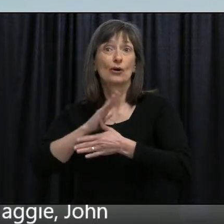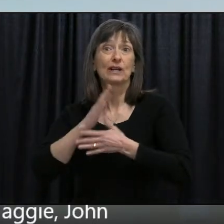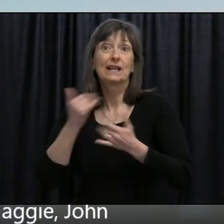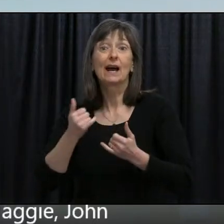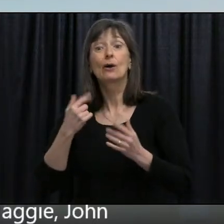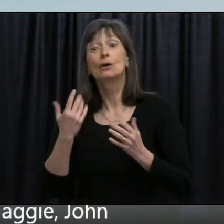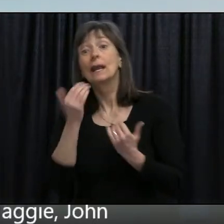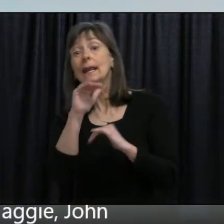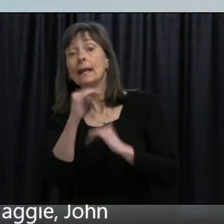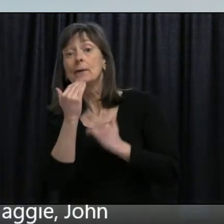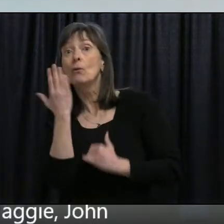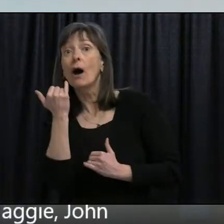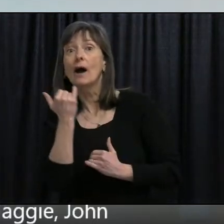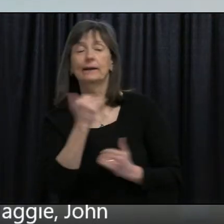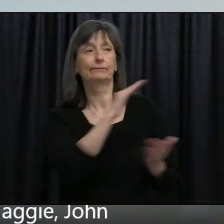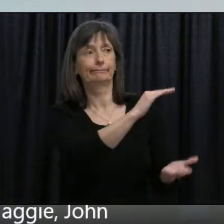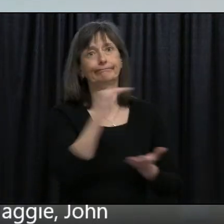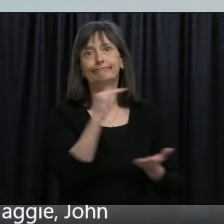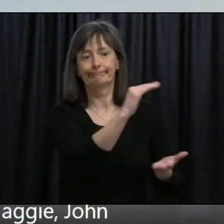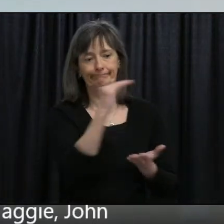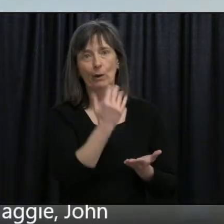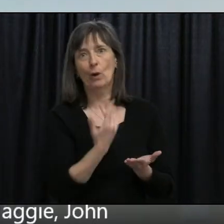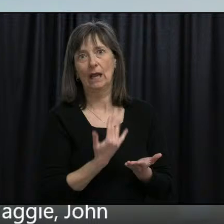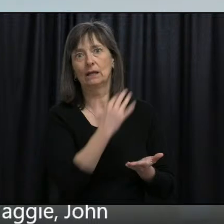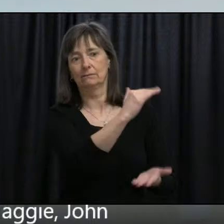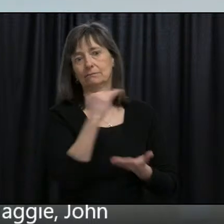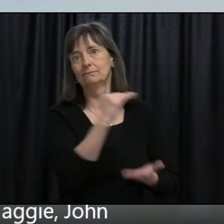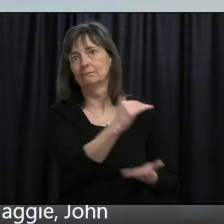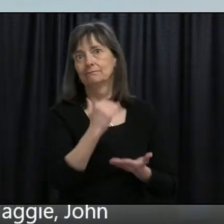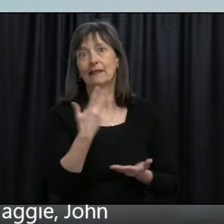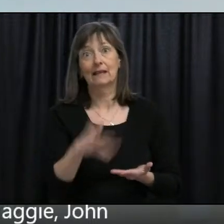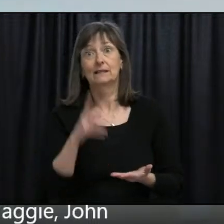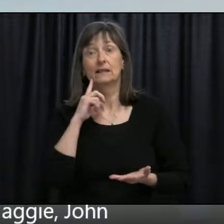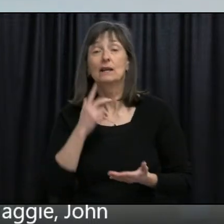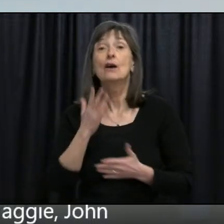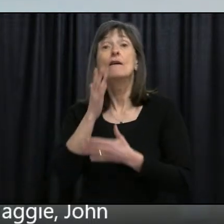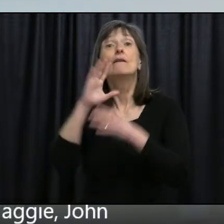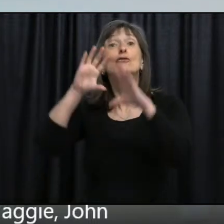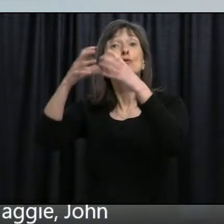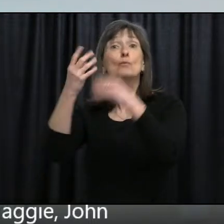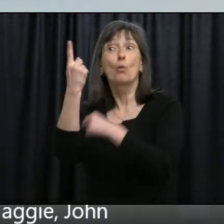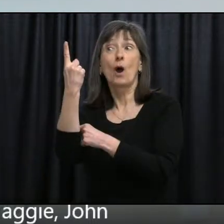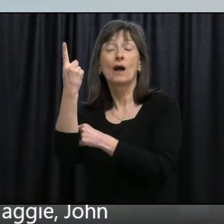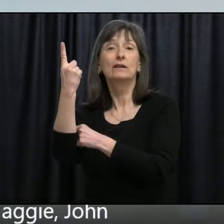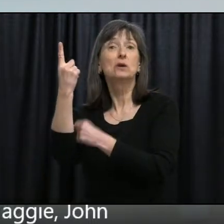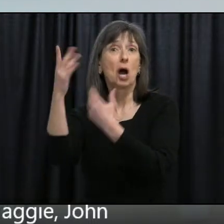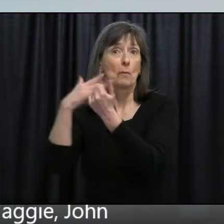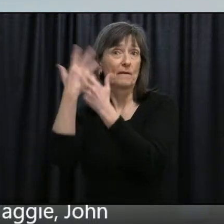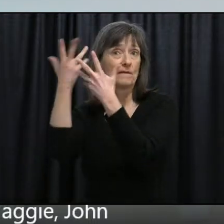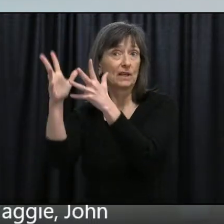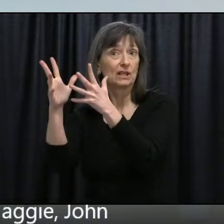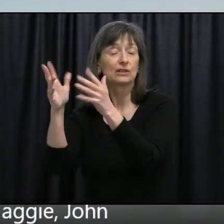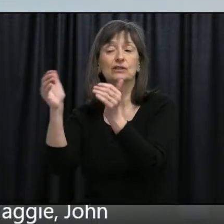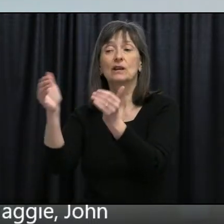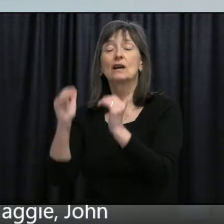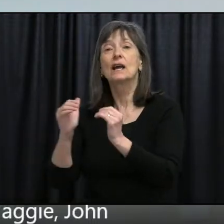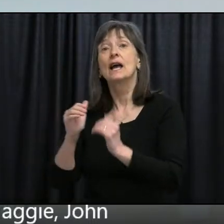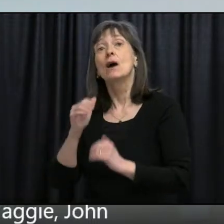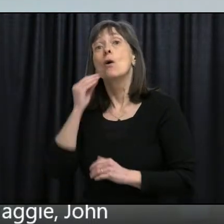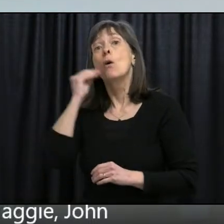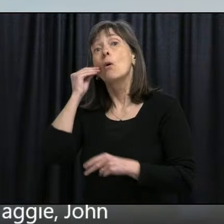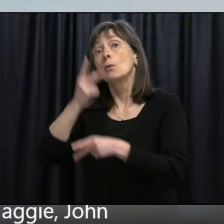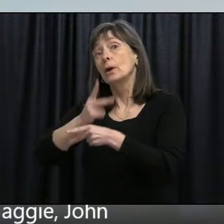supply. We have phase 1 pretty well complete, and we have 50% or more of home care workers